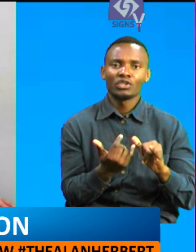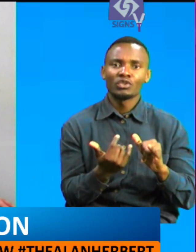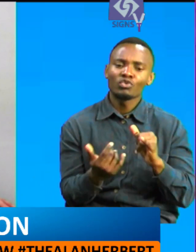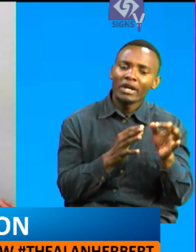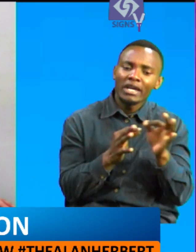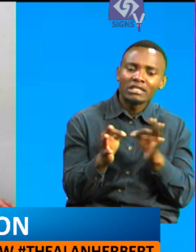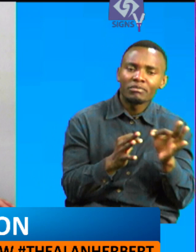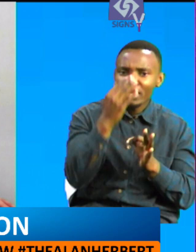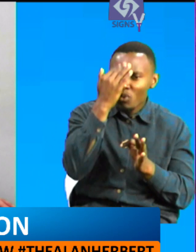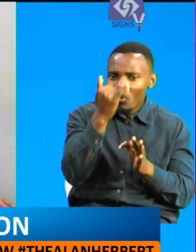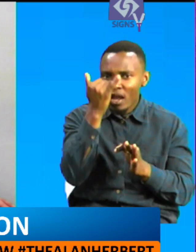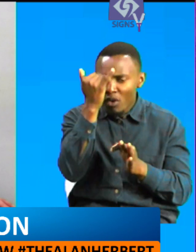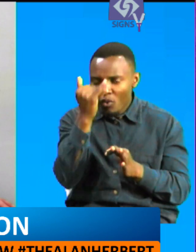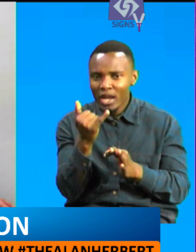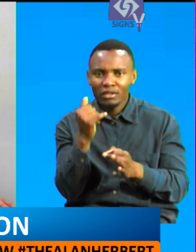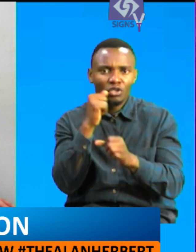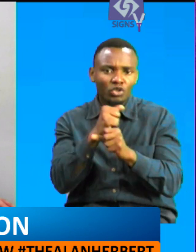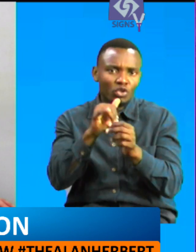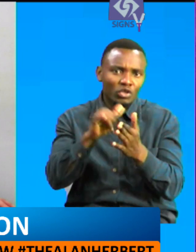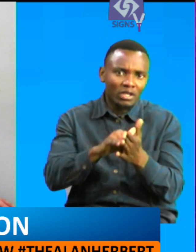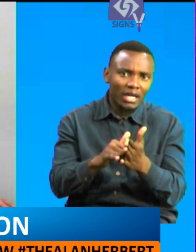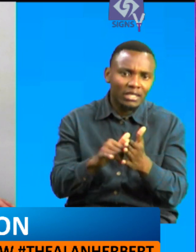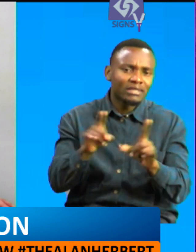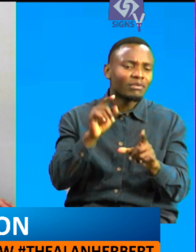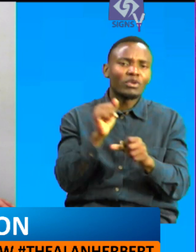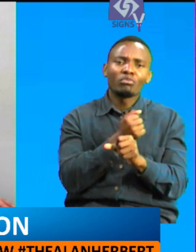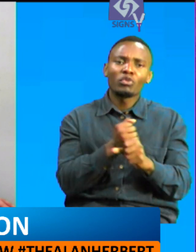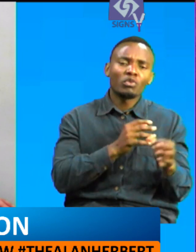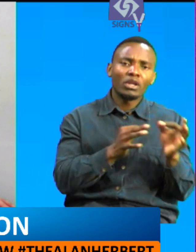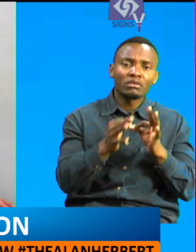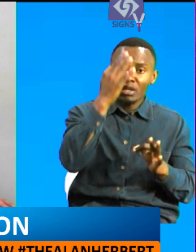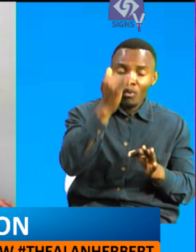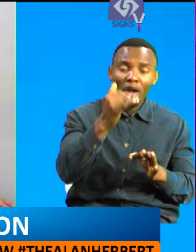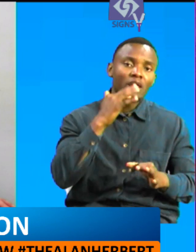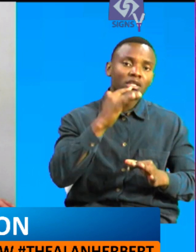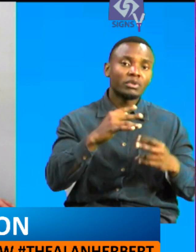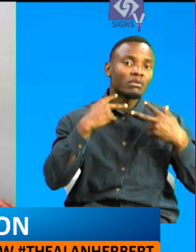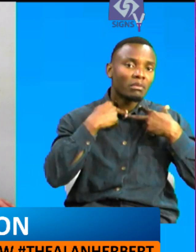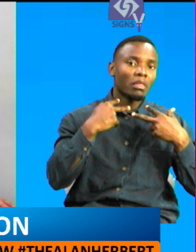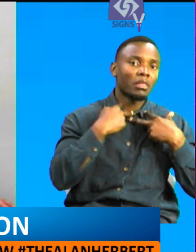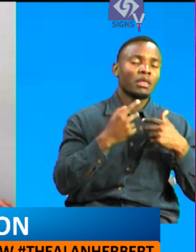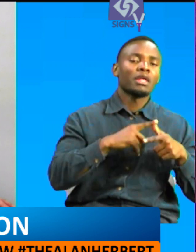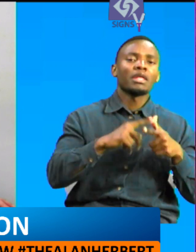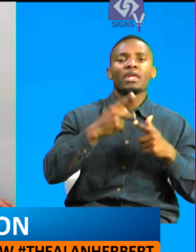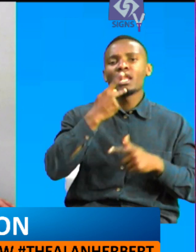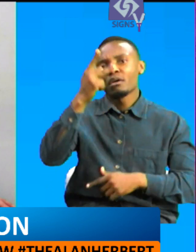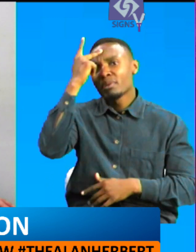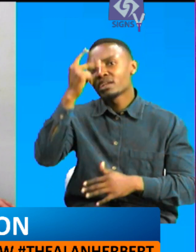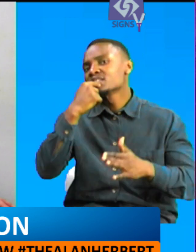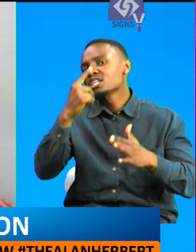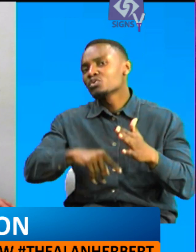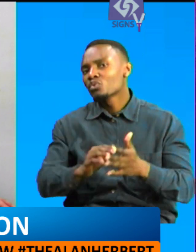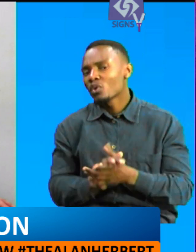did what you did, and you cannot do that, and then the parent says